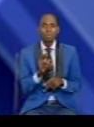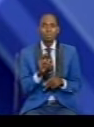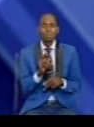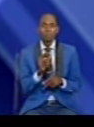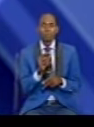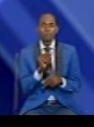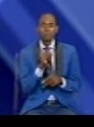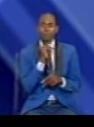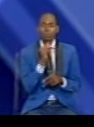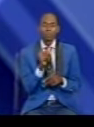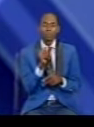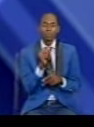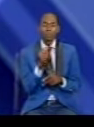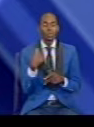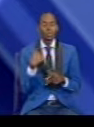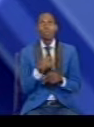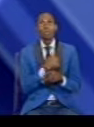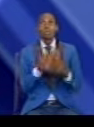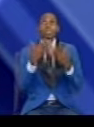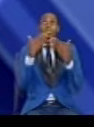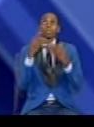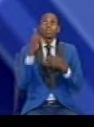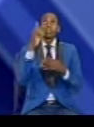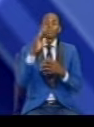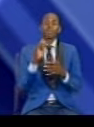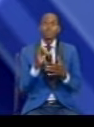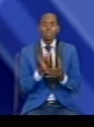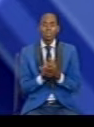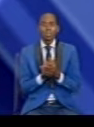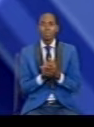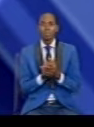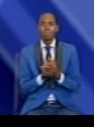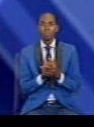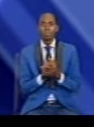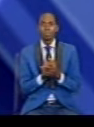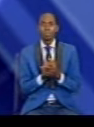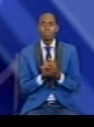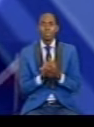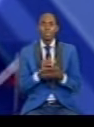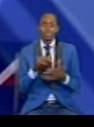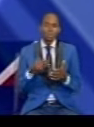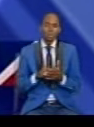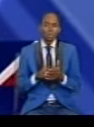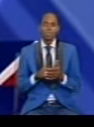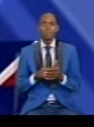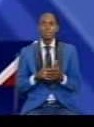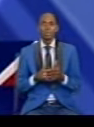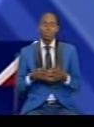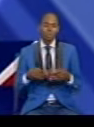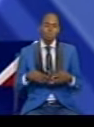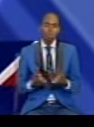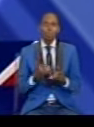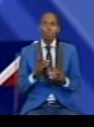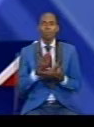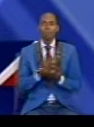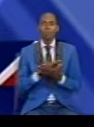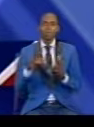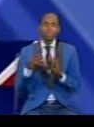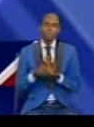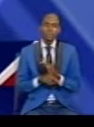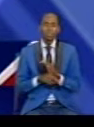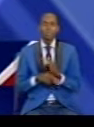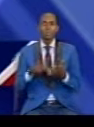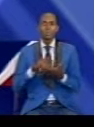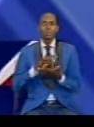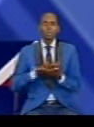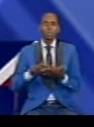road. And we thank God that many walk on this road of holiness and purity of life,